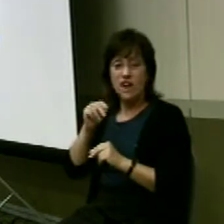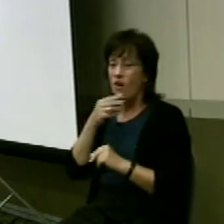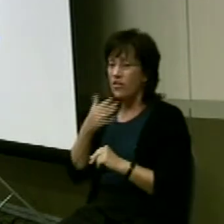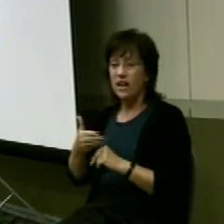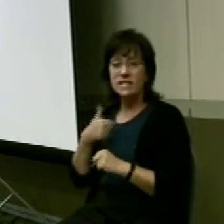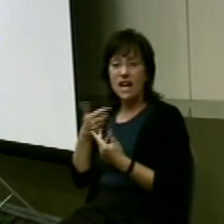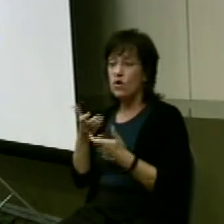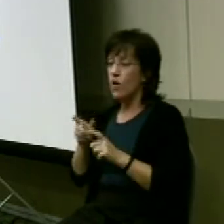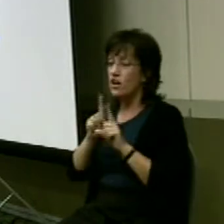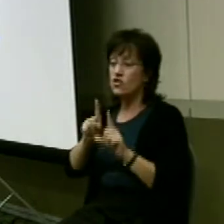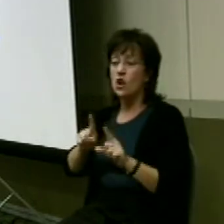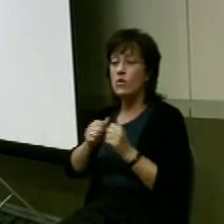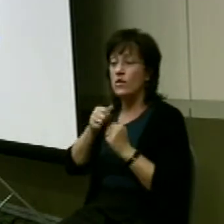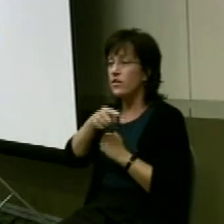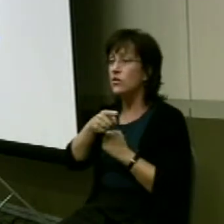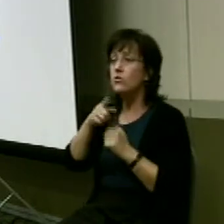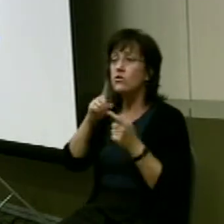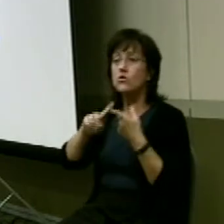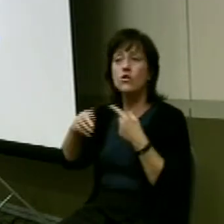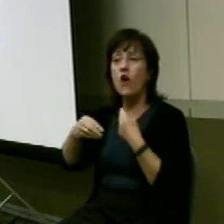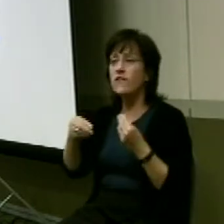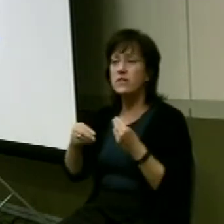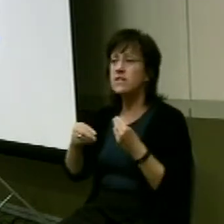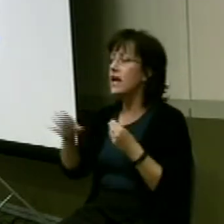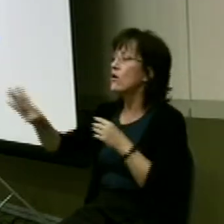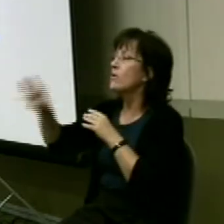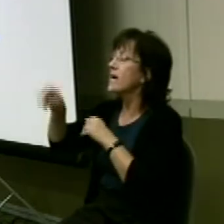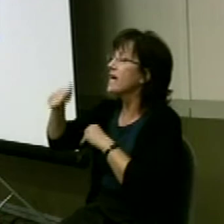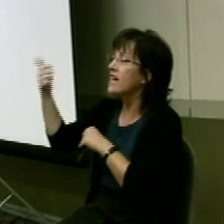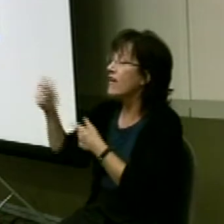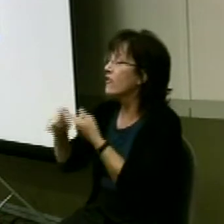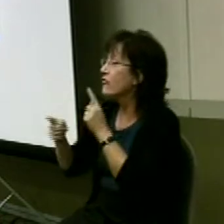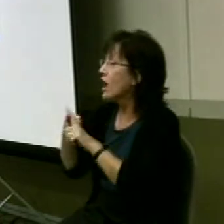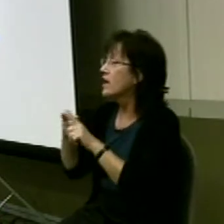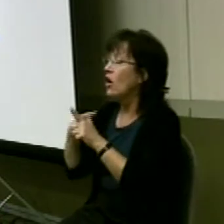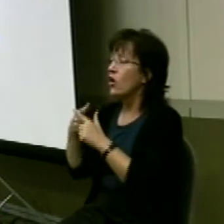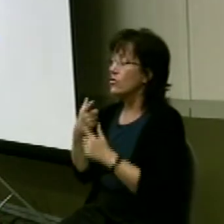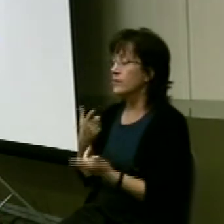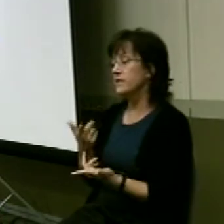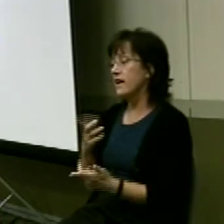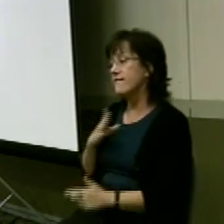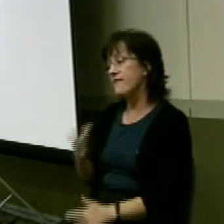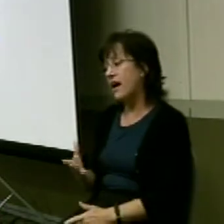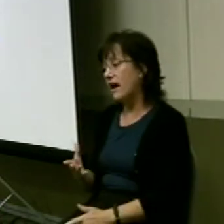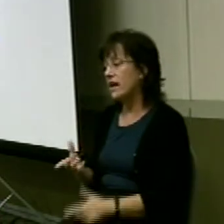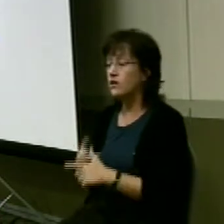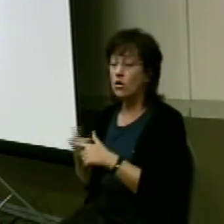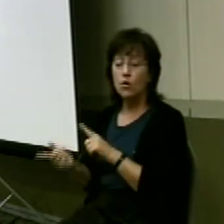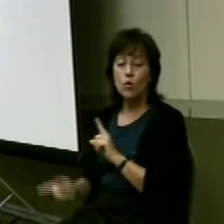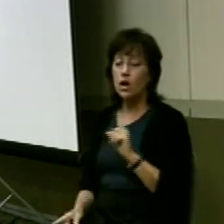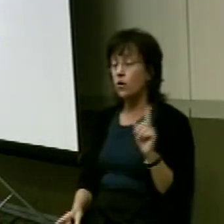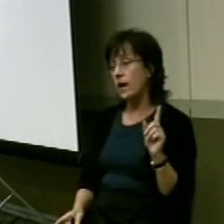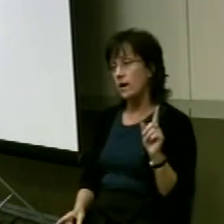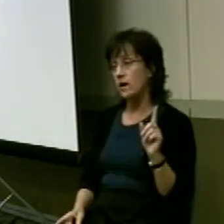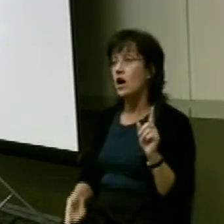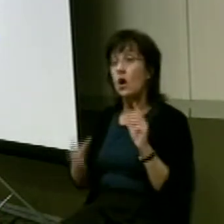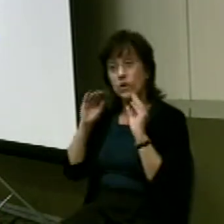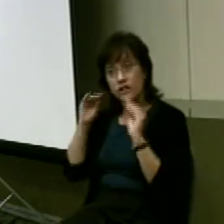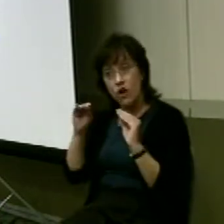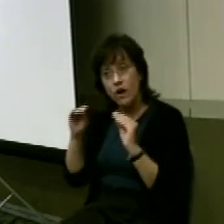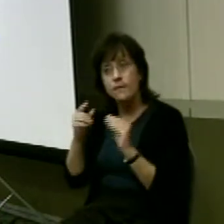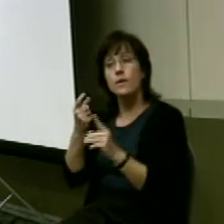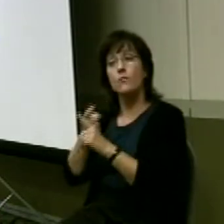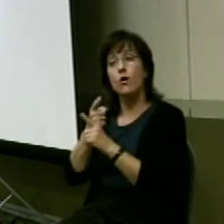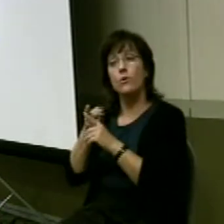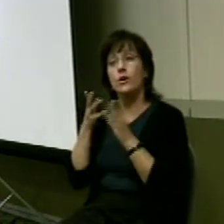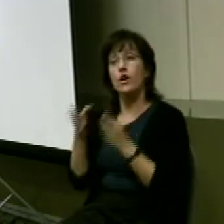said, no thank you, Brad, I don't want to go down to the office with you, he would just pick a different friend, or he would say fine or walk